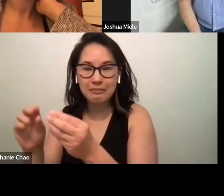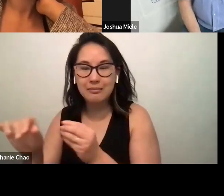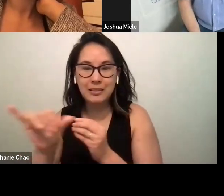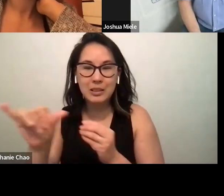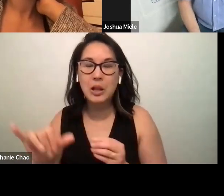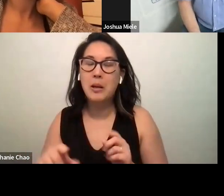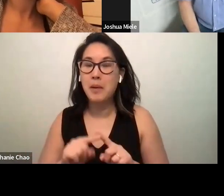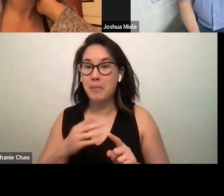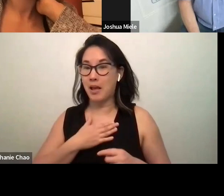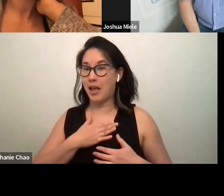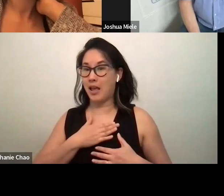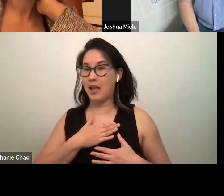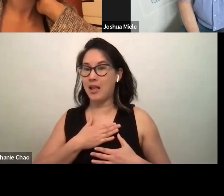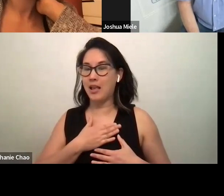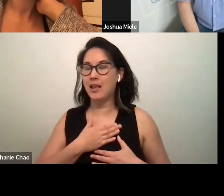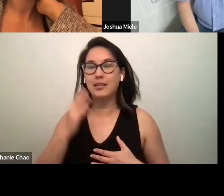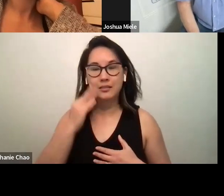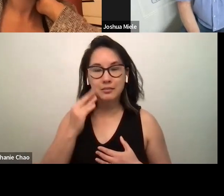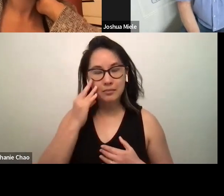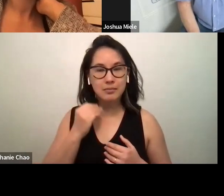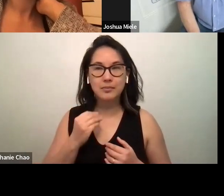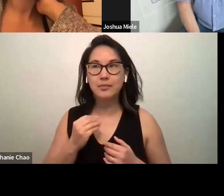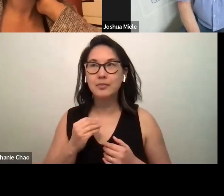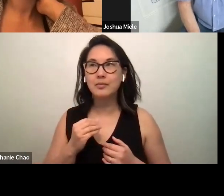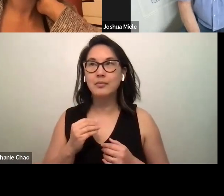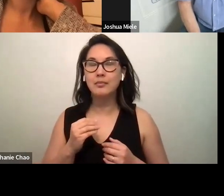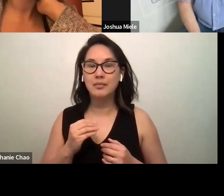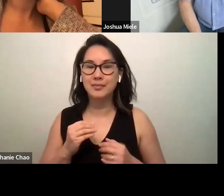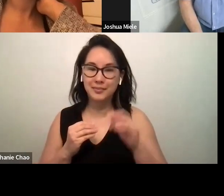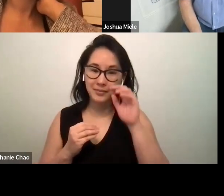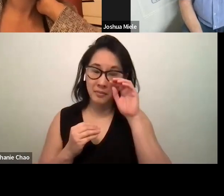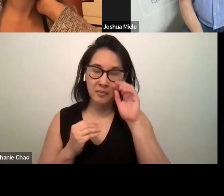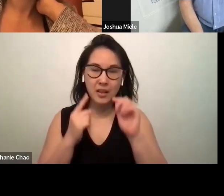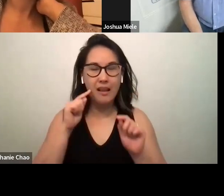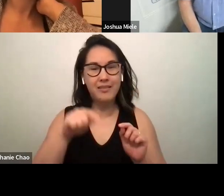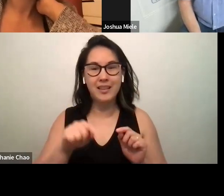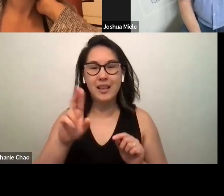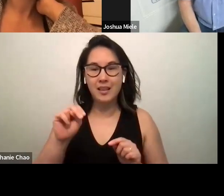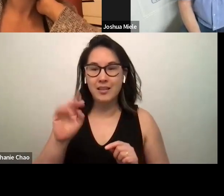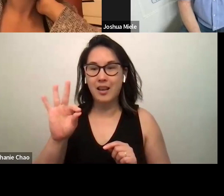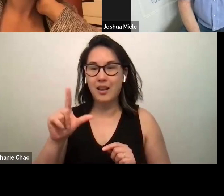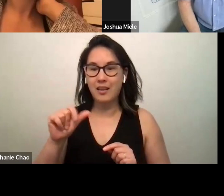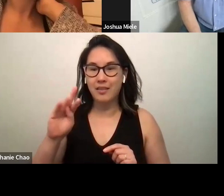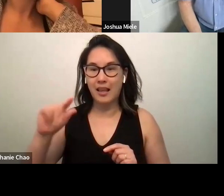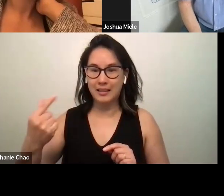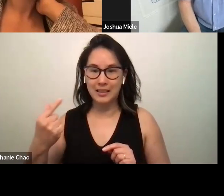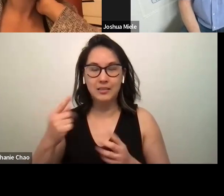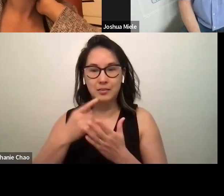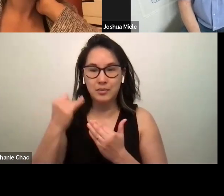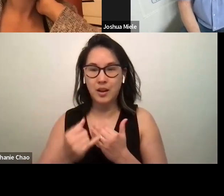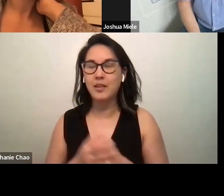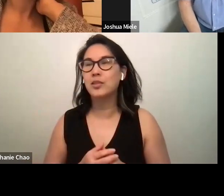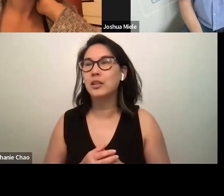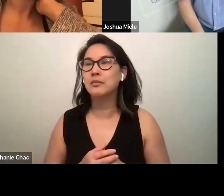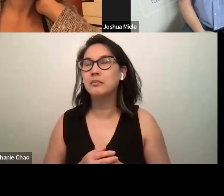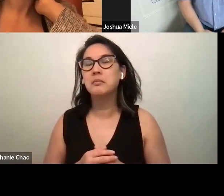you about my experience of this Unflattening project. I listened